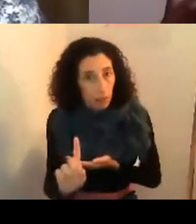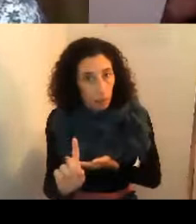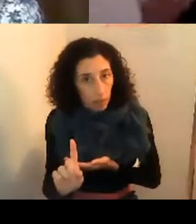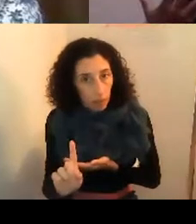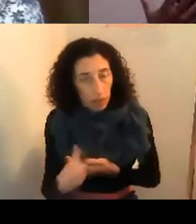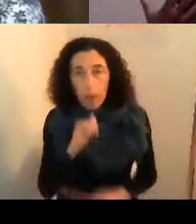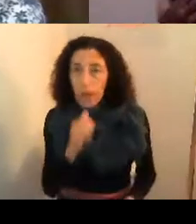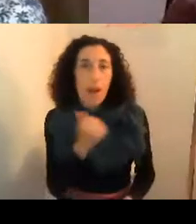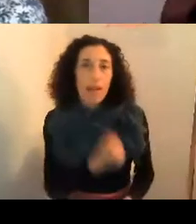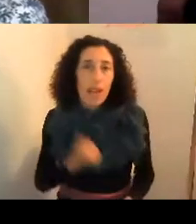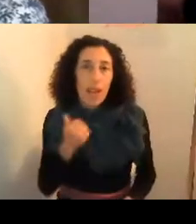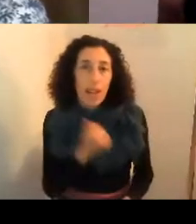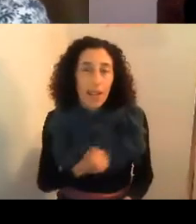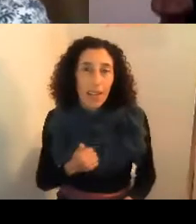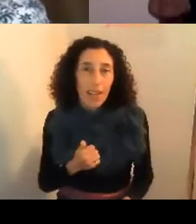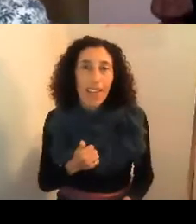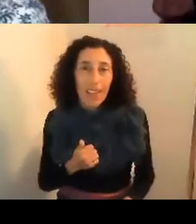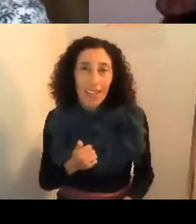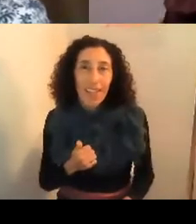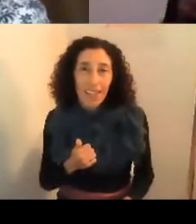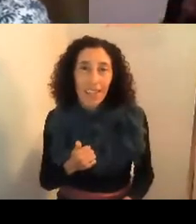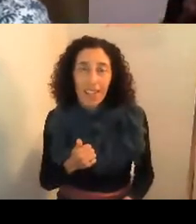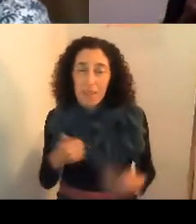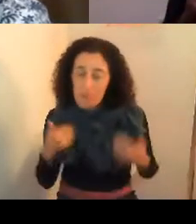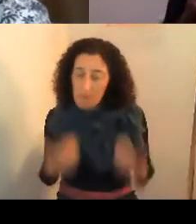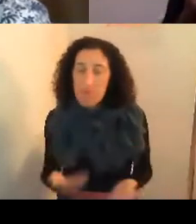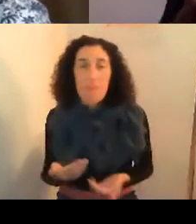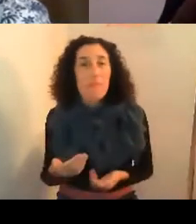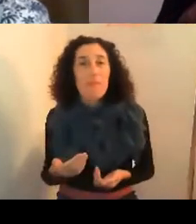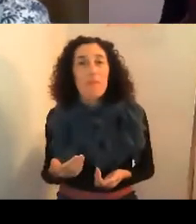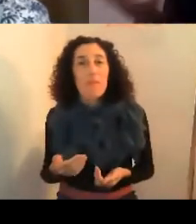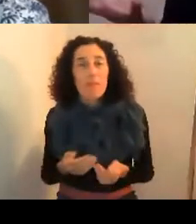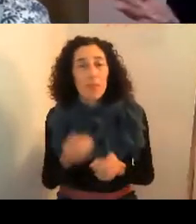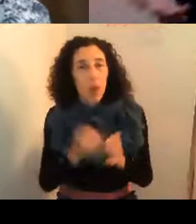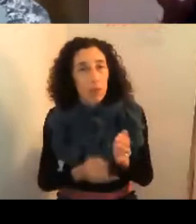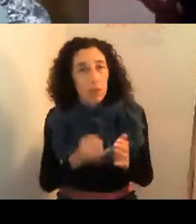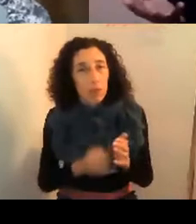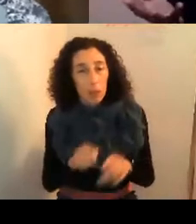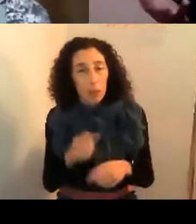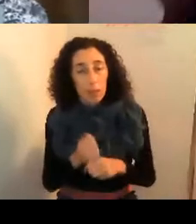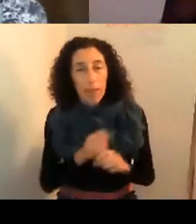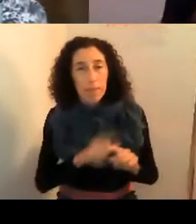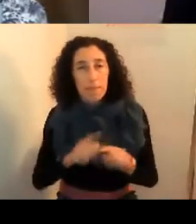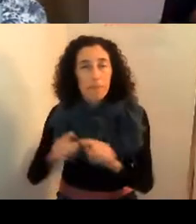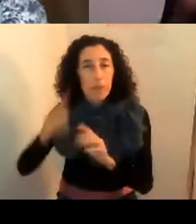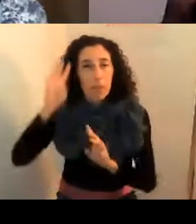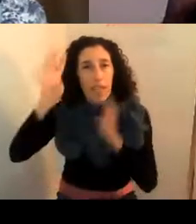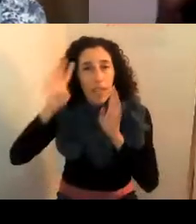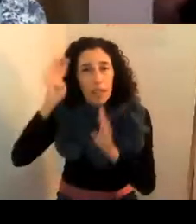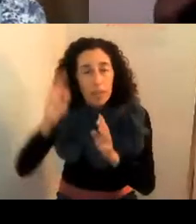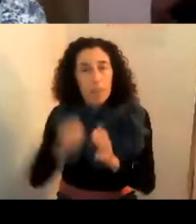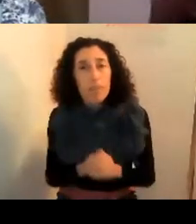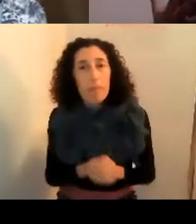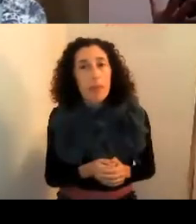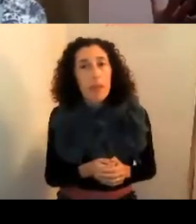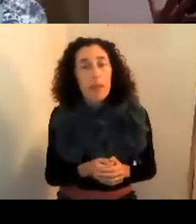acknowledgement through our art? What are the ways that you all are doing that? And how can you, you know, to all the people who are sitting with us now, offer some tools or